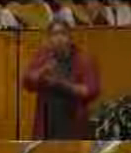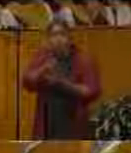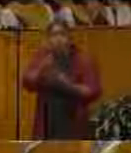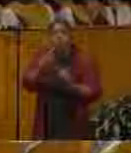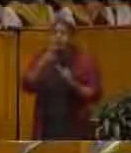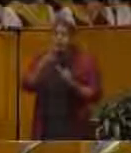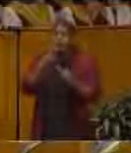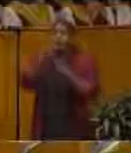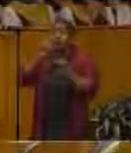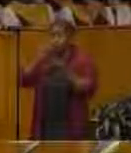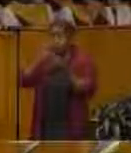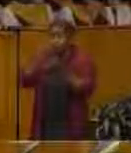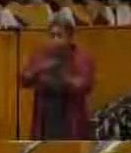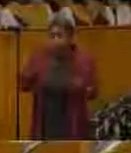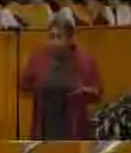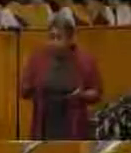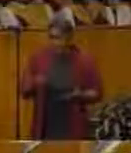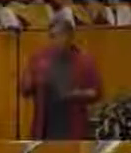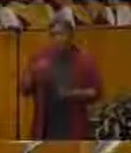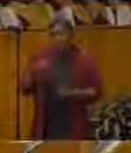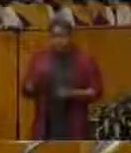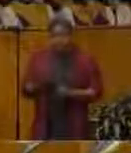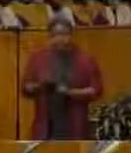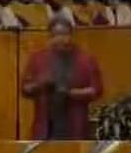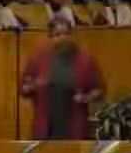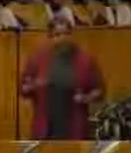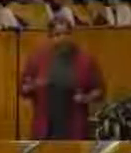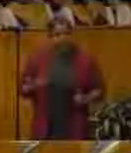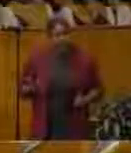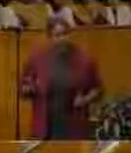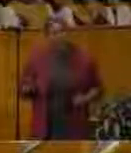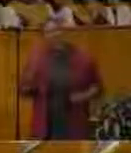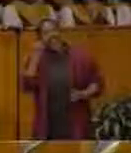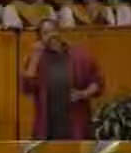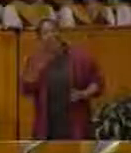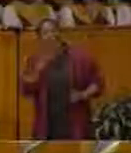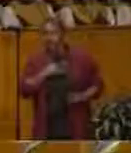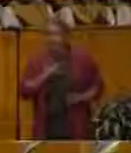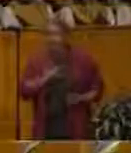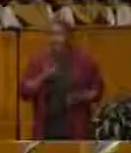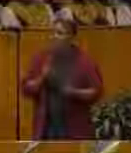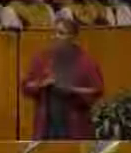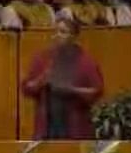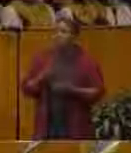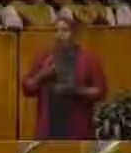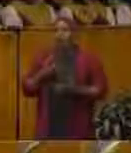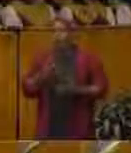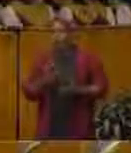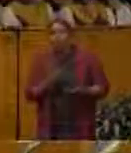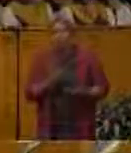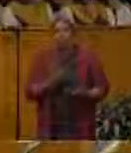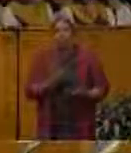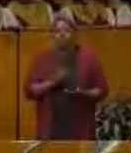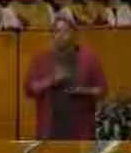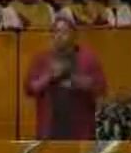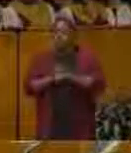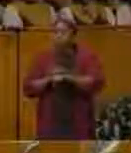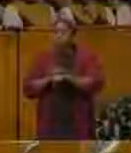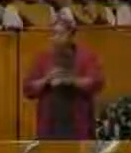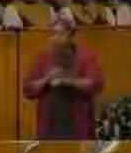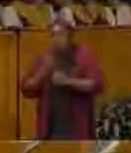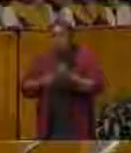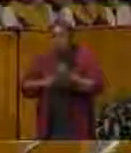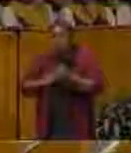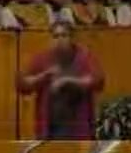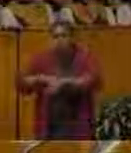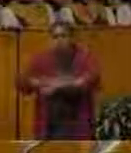it where you are by yourself. If you believe that it was your grind that got you where you